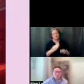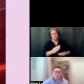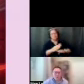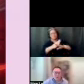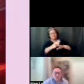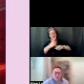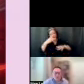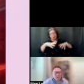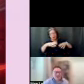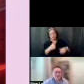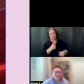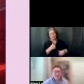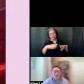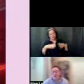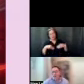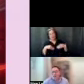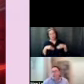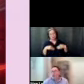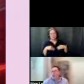So what do we do?